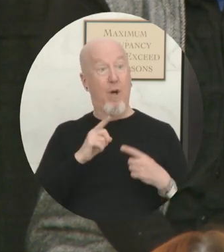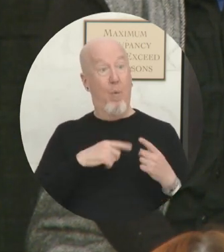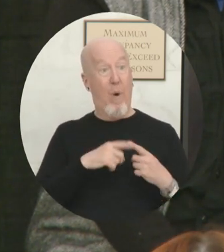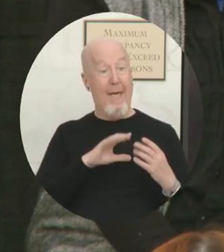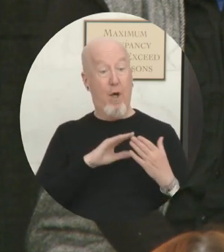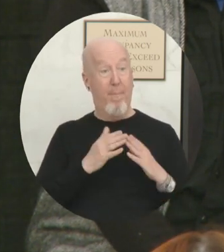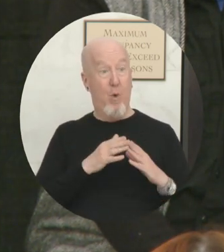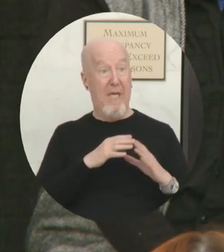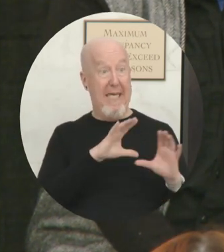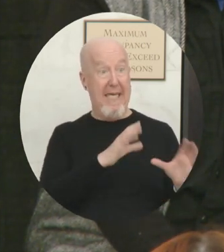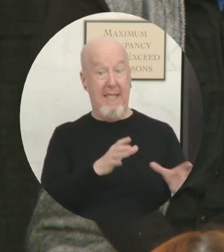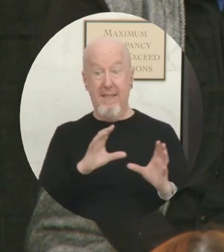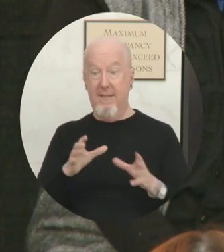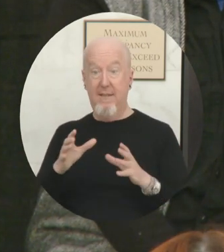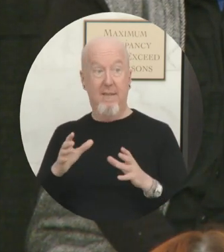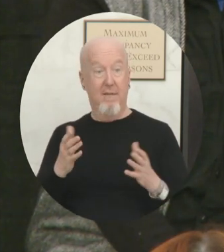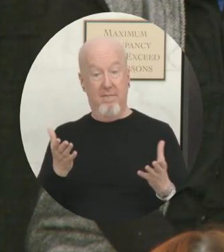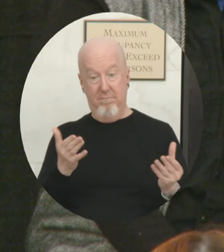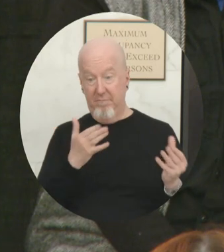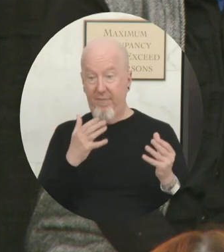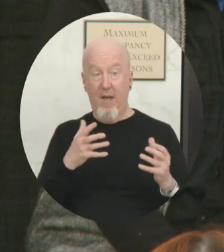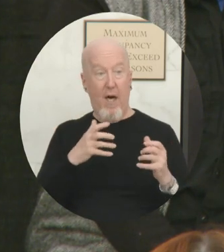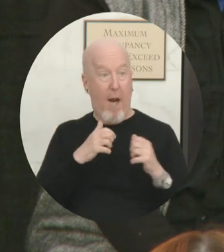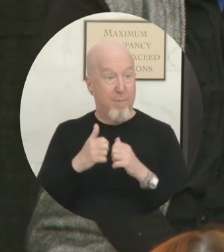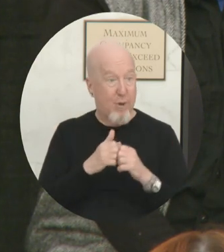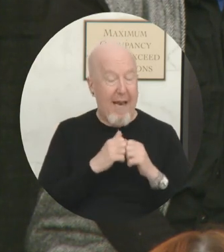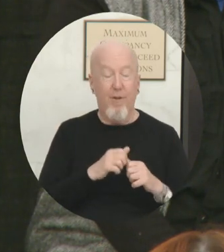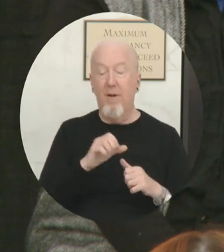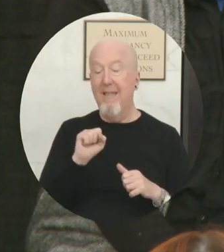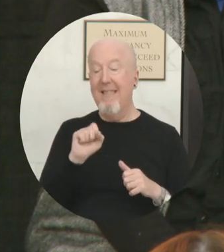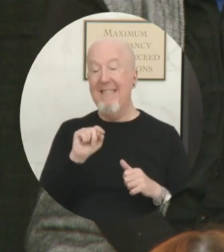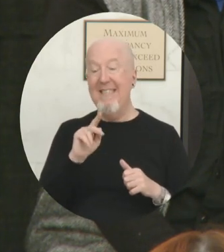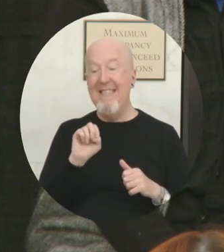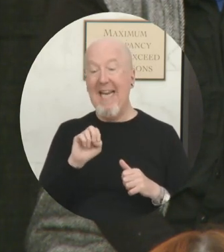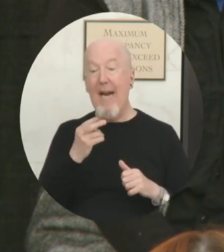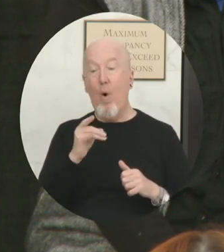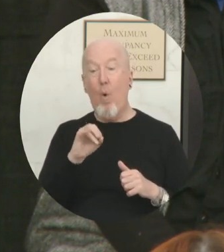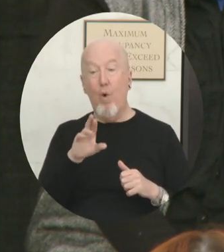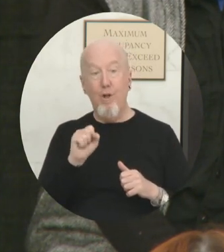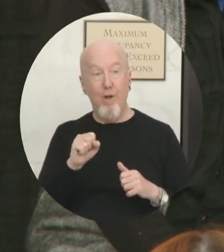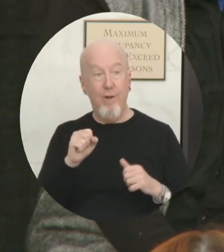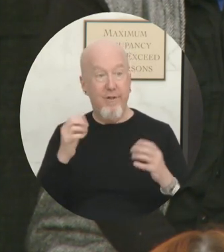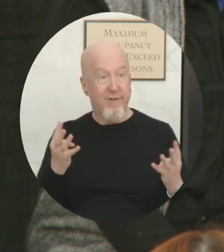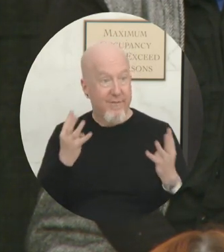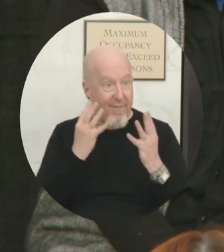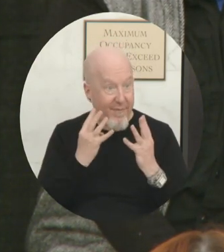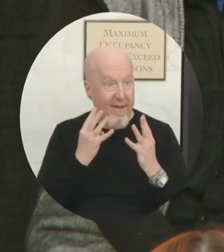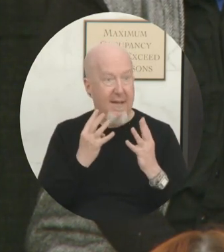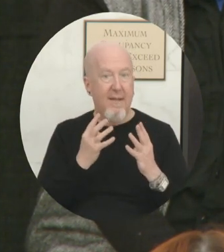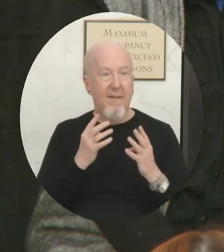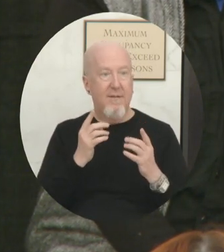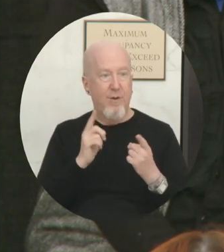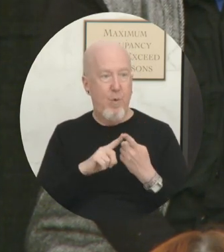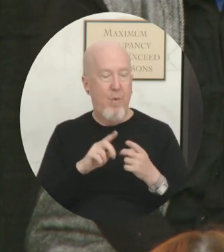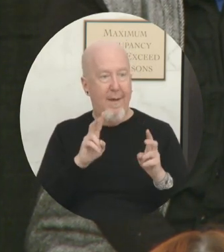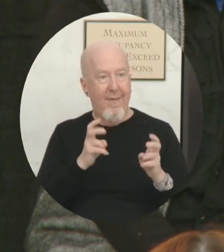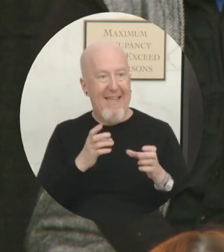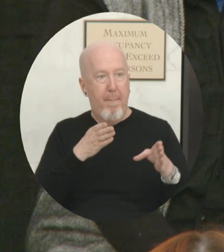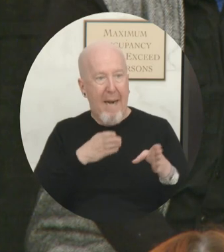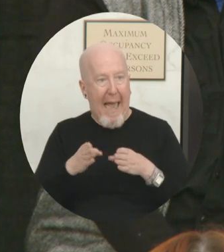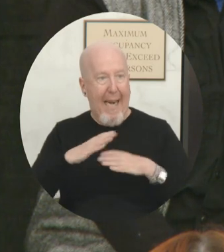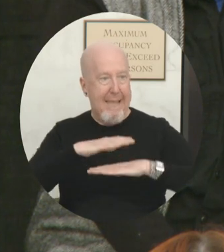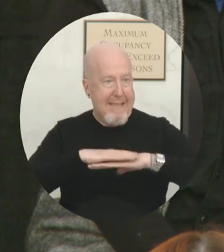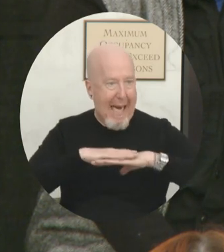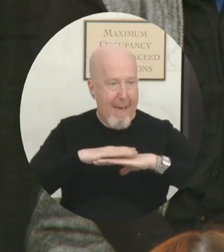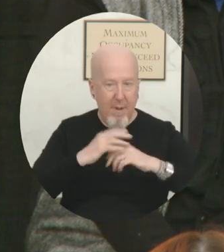together and bring stakeholders around the planning table, as they consider one another's